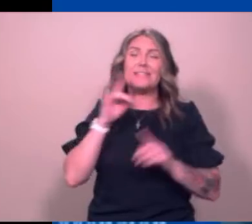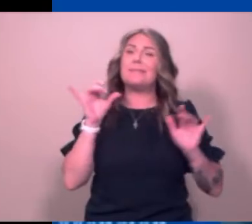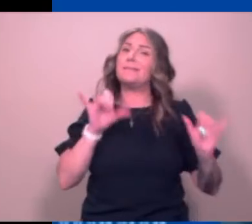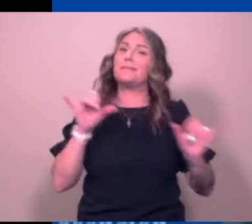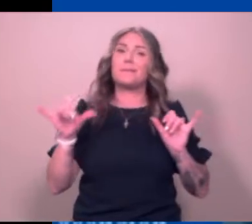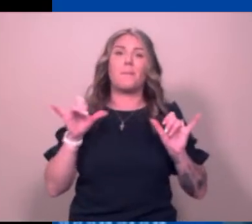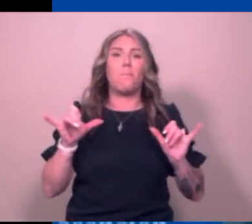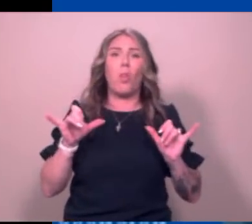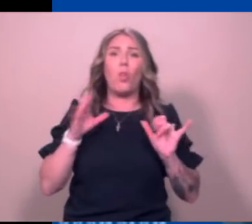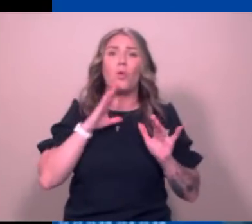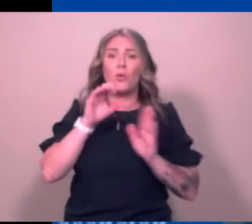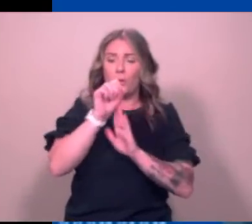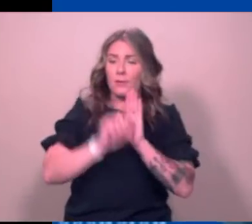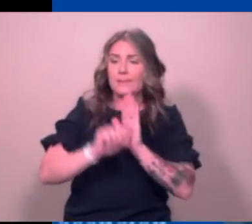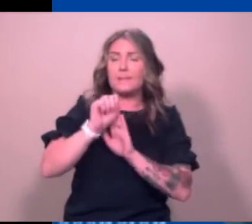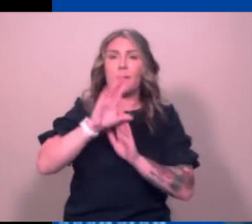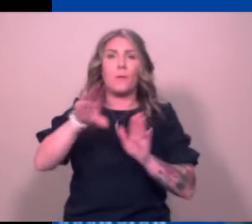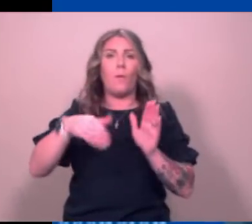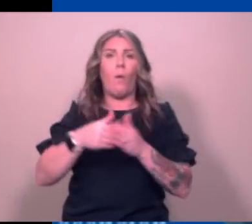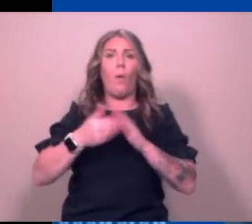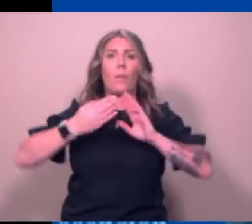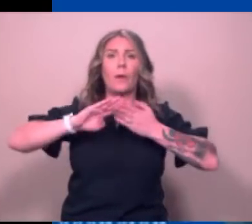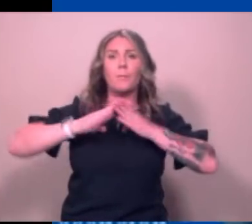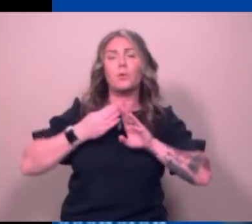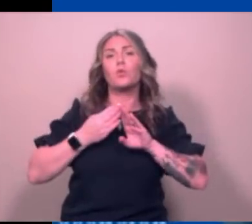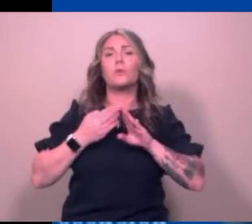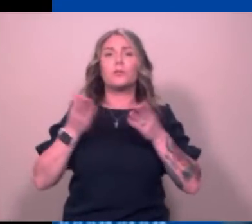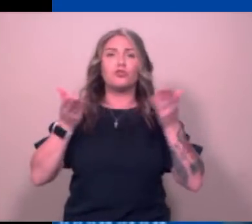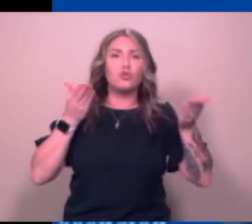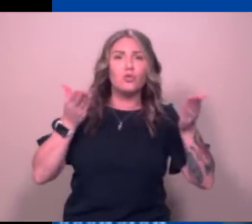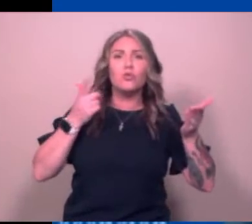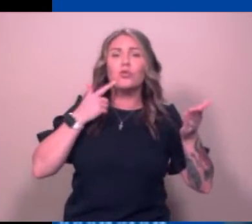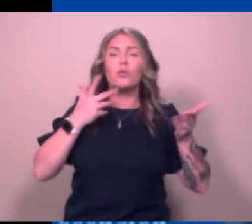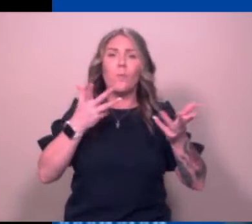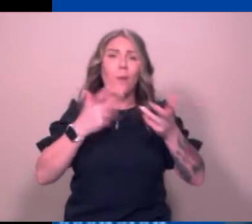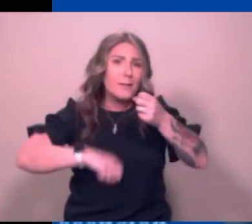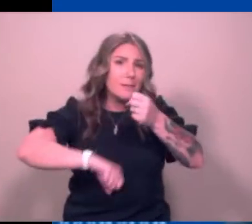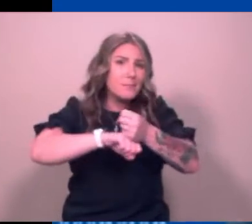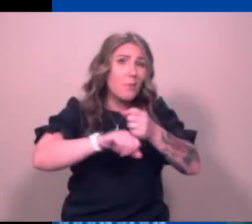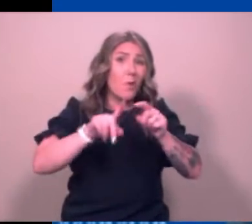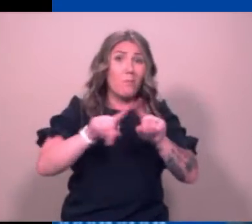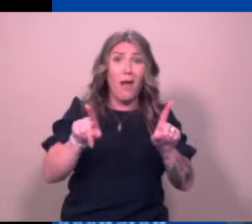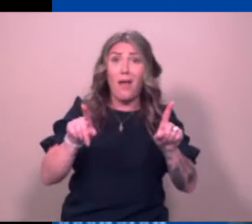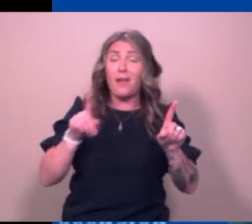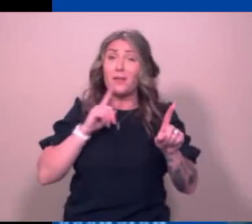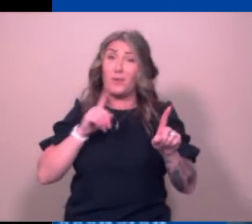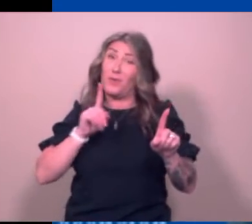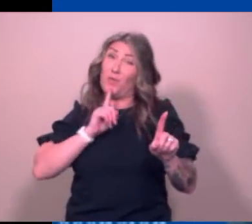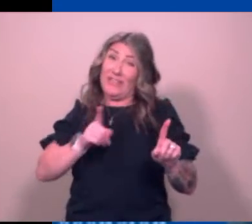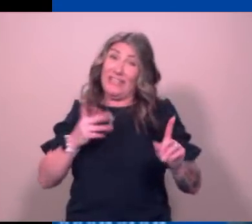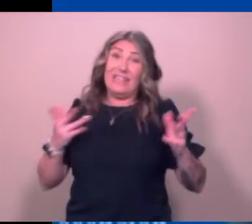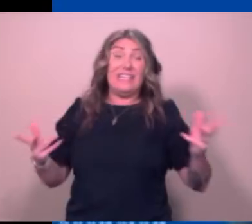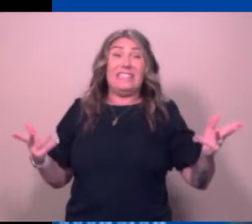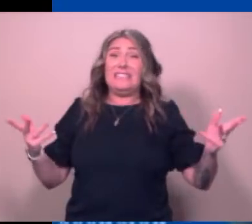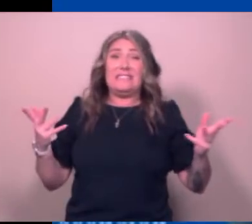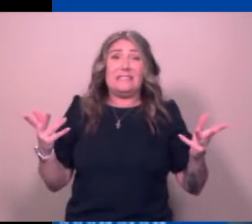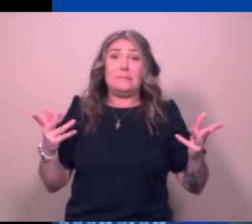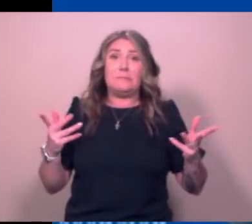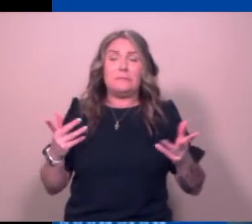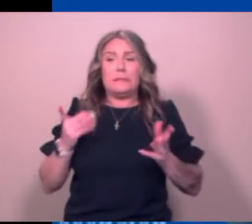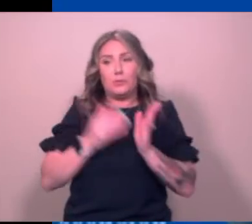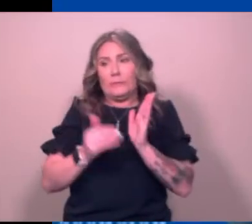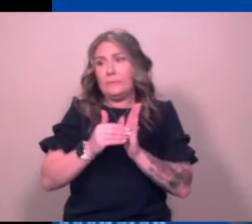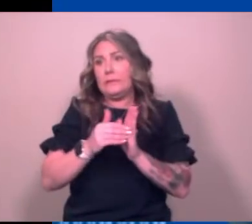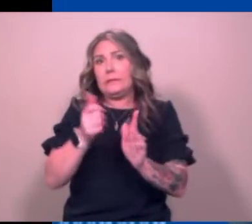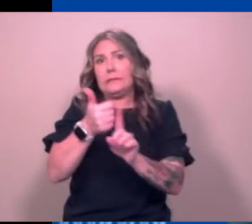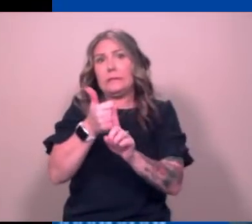the state and all of the communities that we're proudly serving and we want to support, but the picture keeps repeating itself,